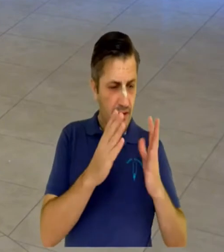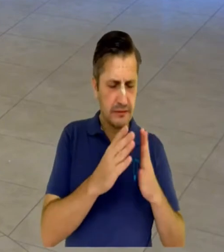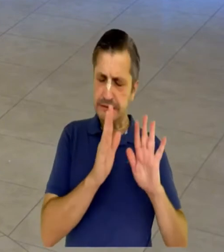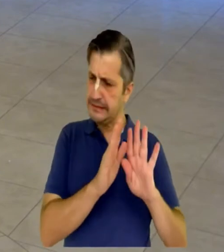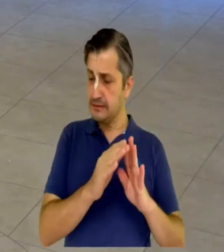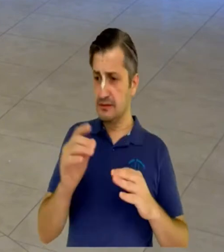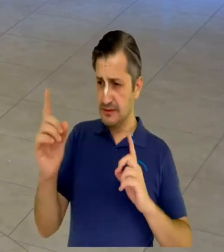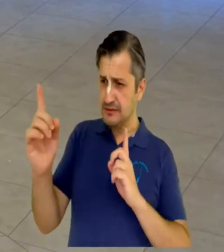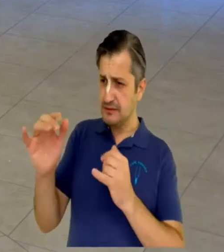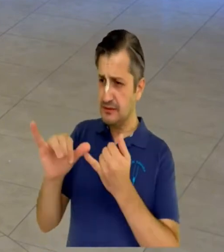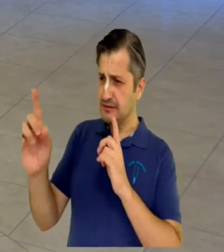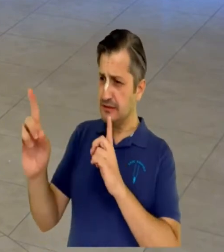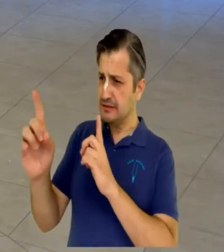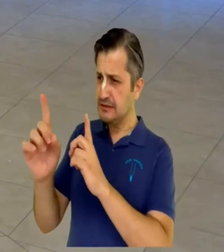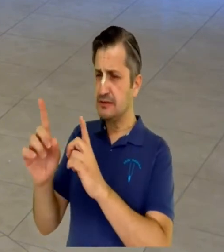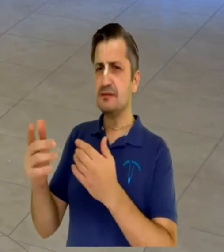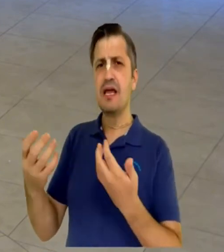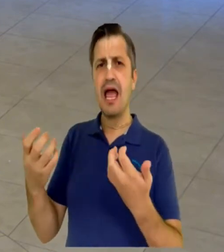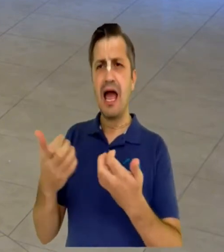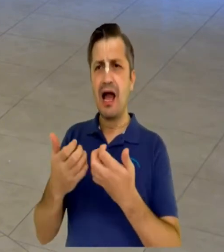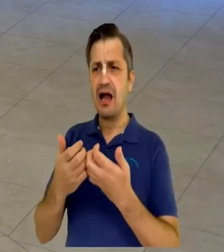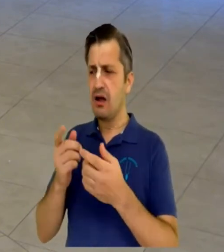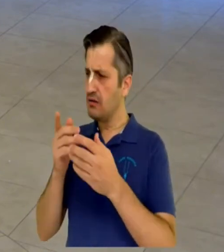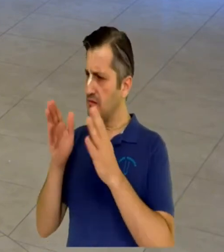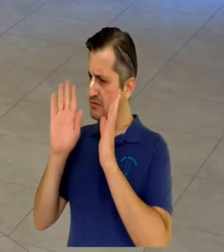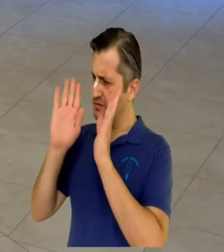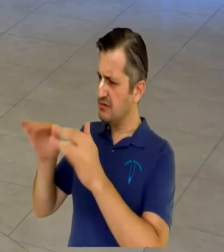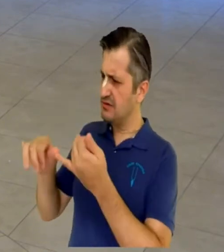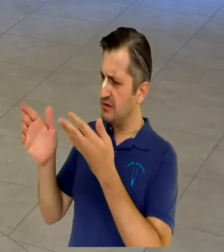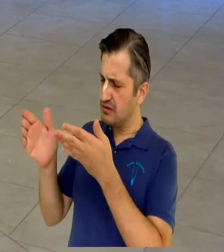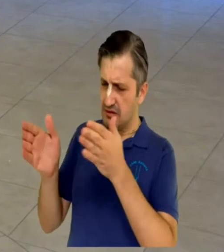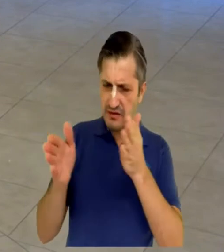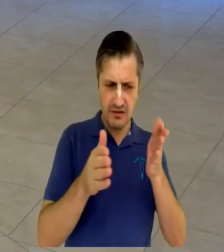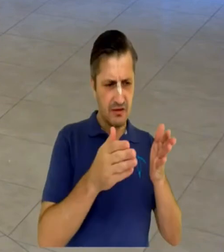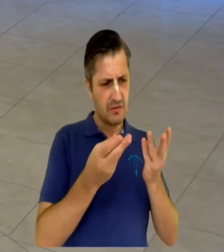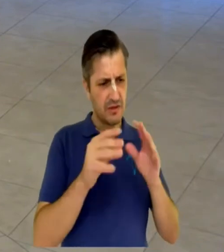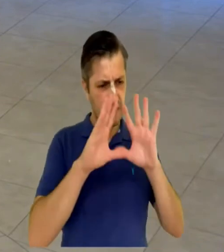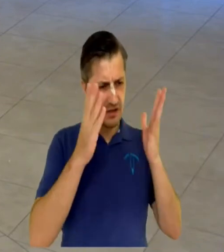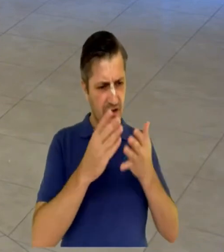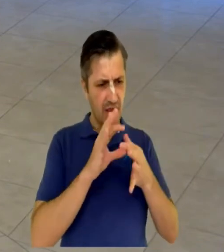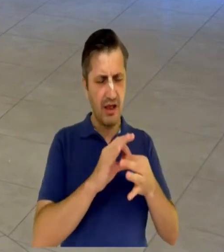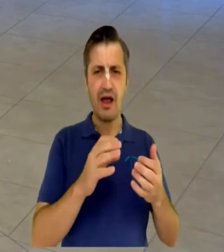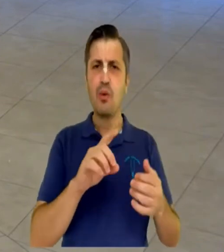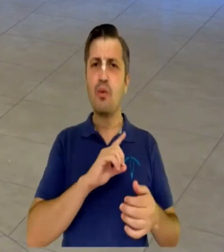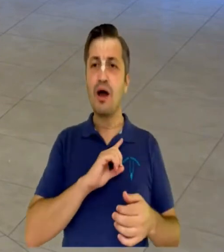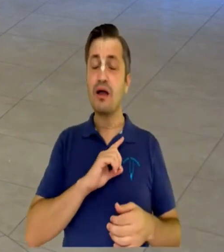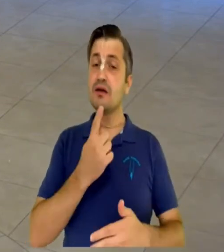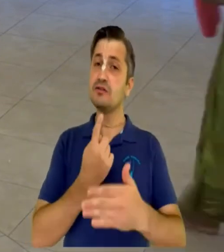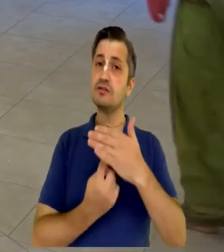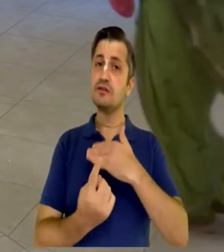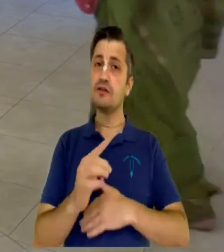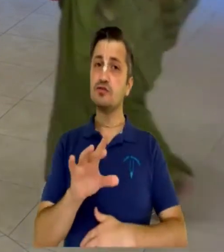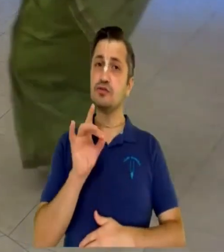our independence, and from 15:8, where Krishna explains that the living